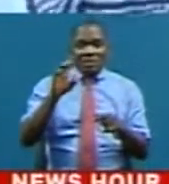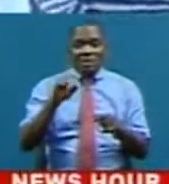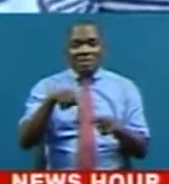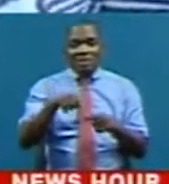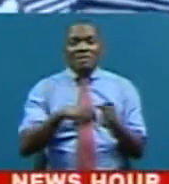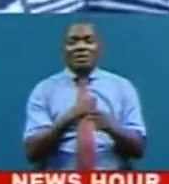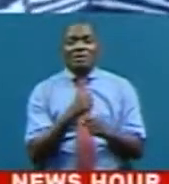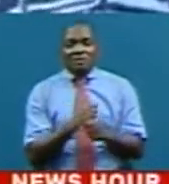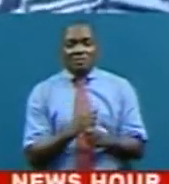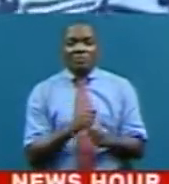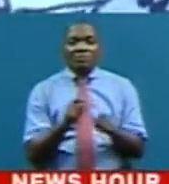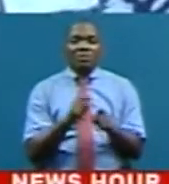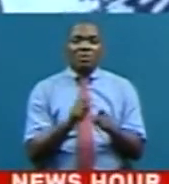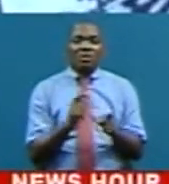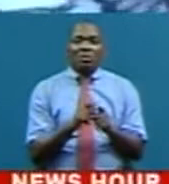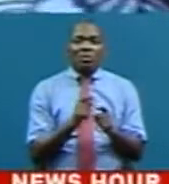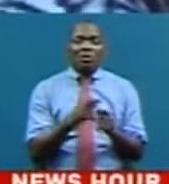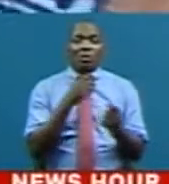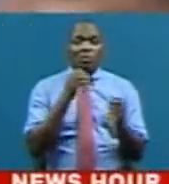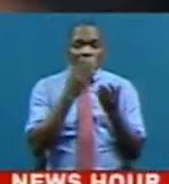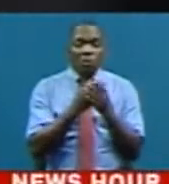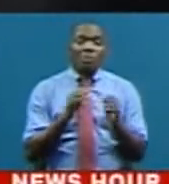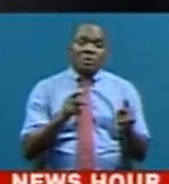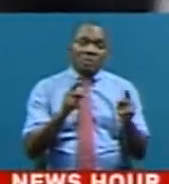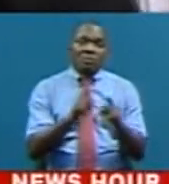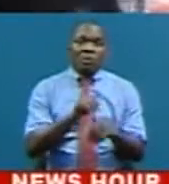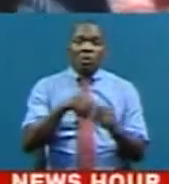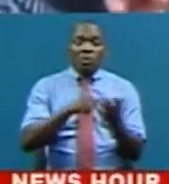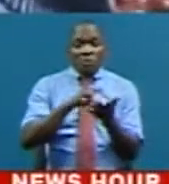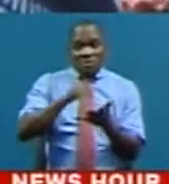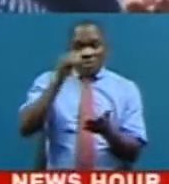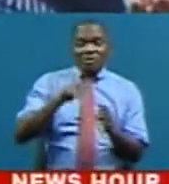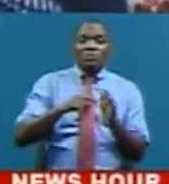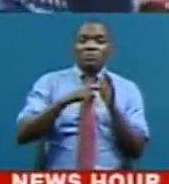PAUDC 2019 was also a platform for the